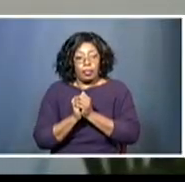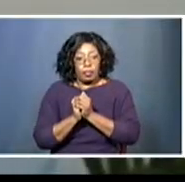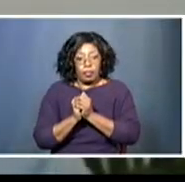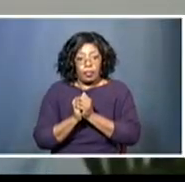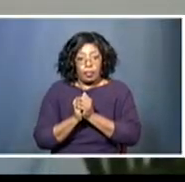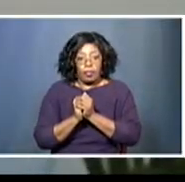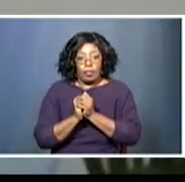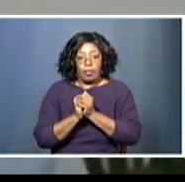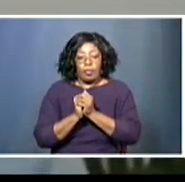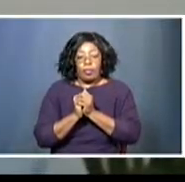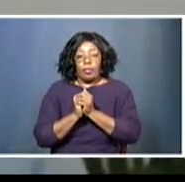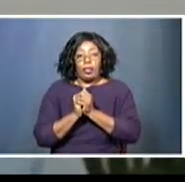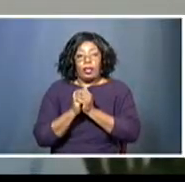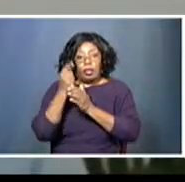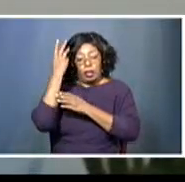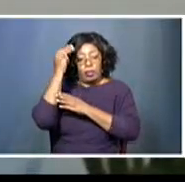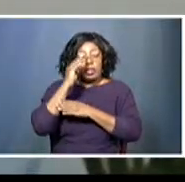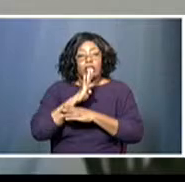Minister speaks about empowering